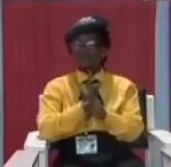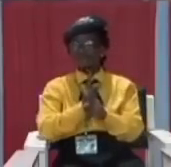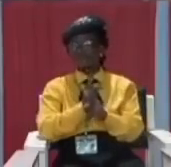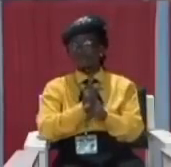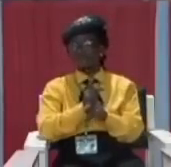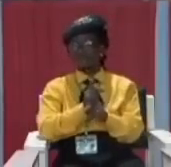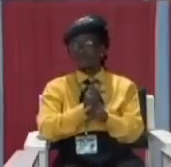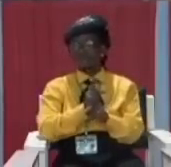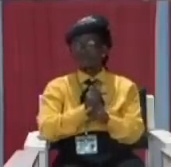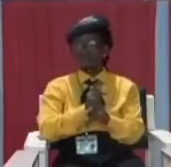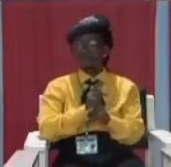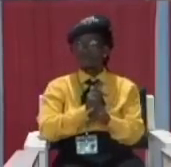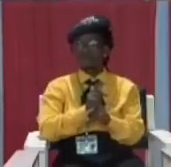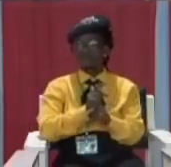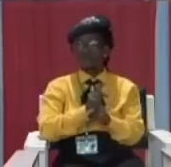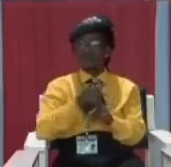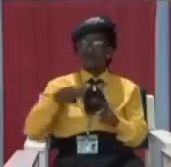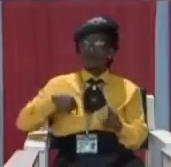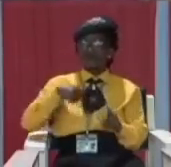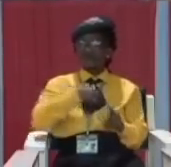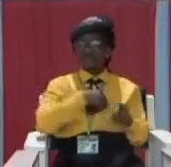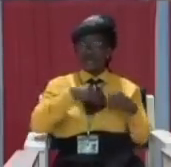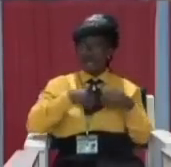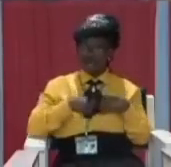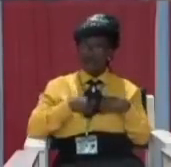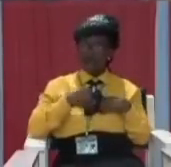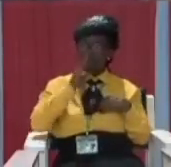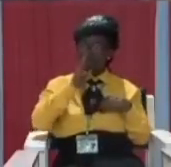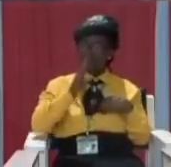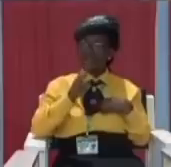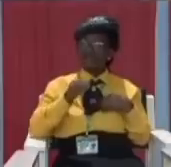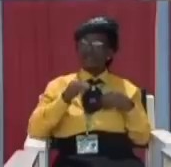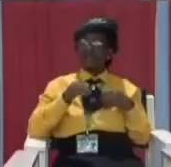We'll be having miracles at home, but I'm talking of,